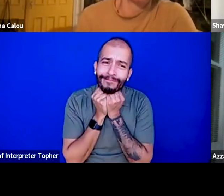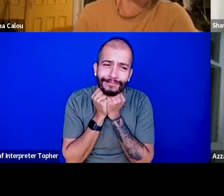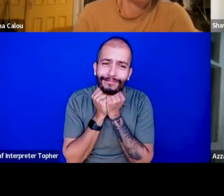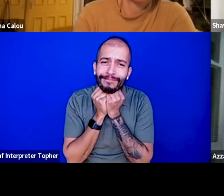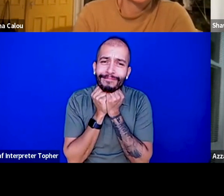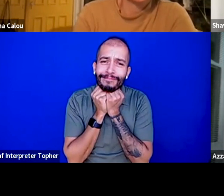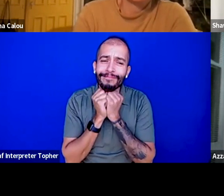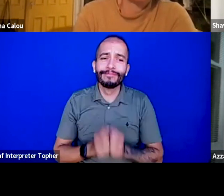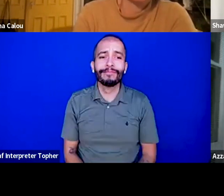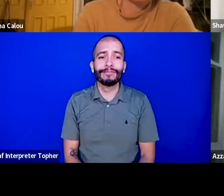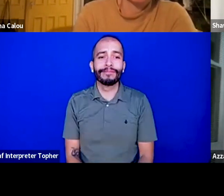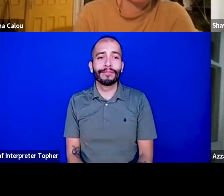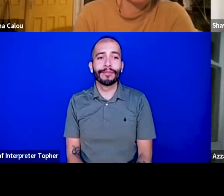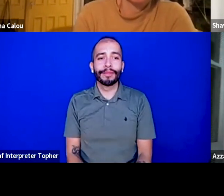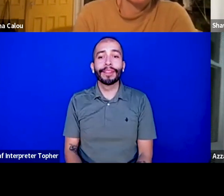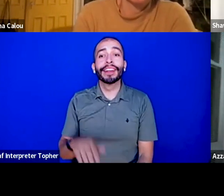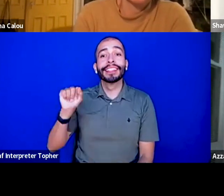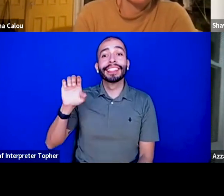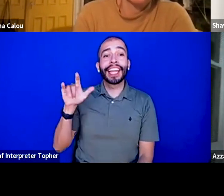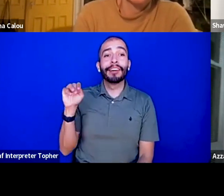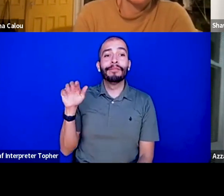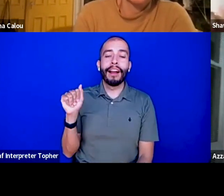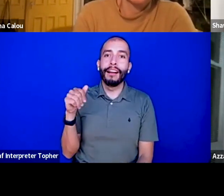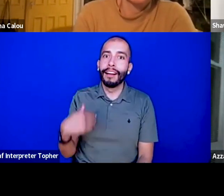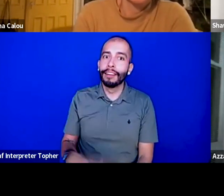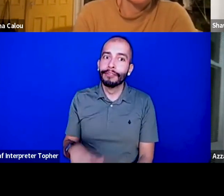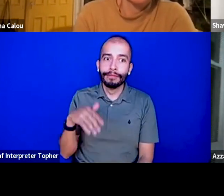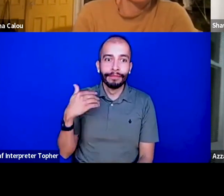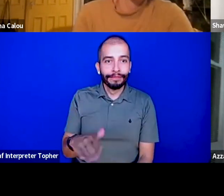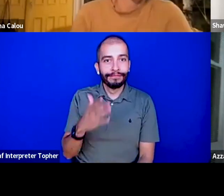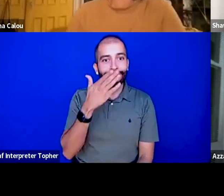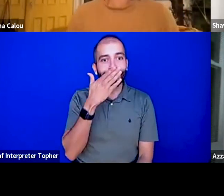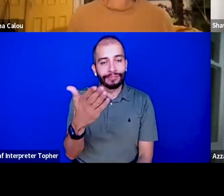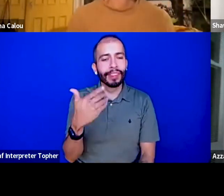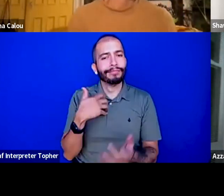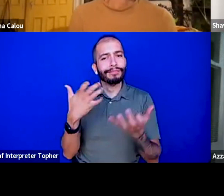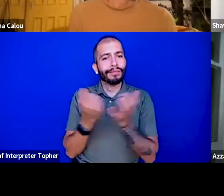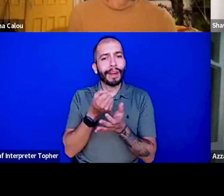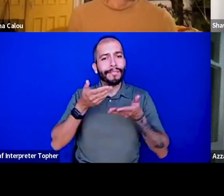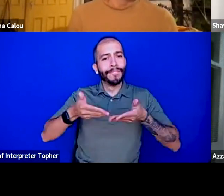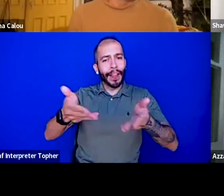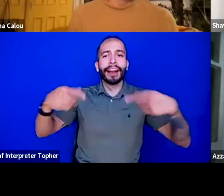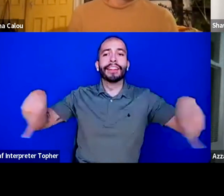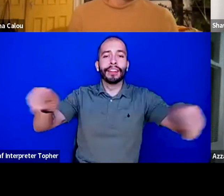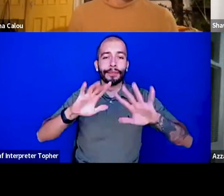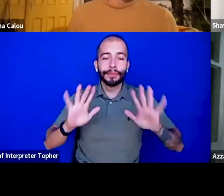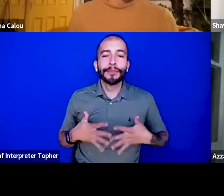you, Azza. I want to invite us all into a breath after what you just shared.